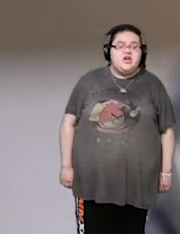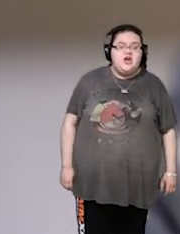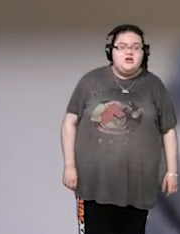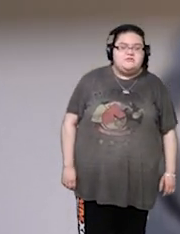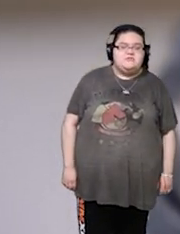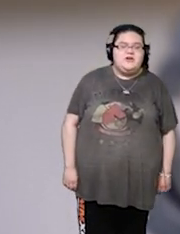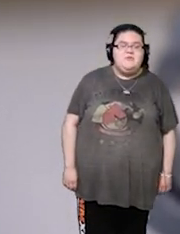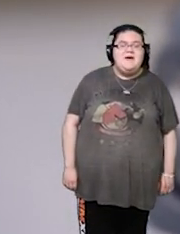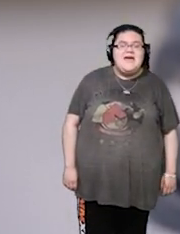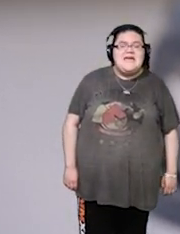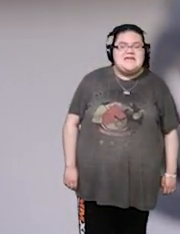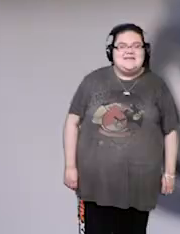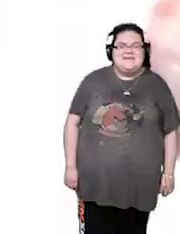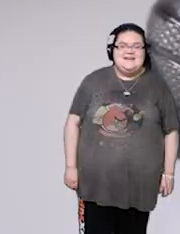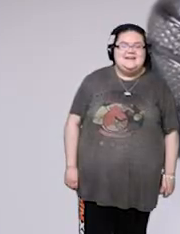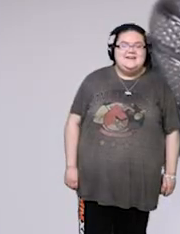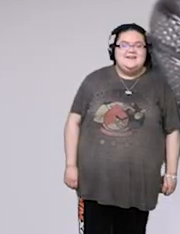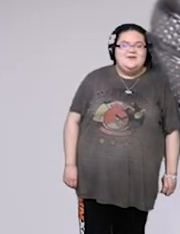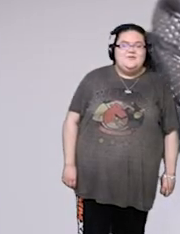Balenciaga shoes! What do you mean?